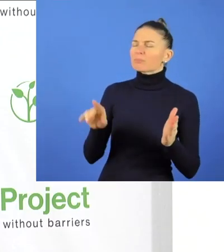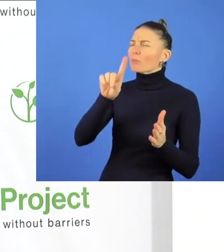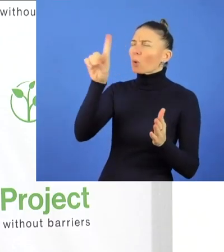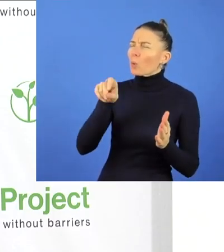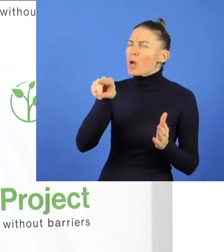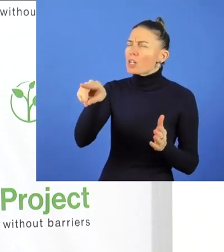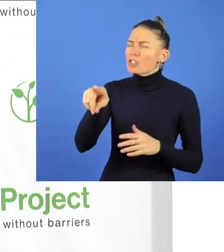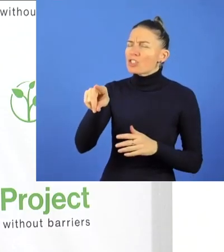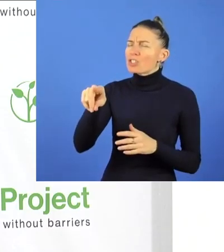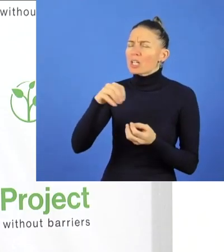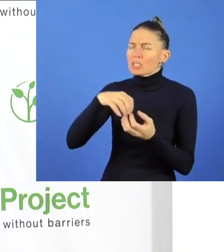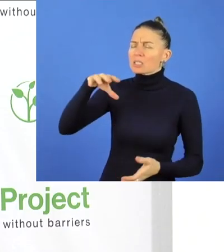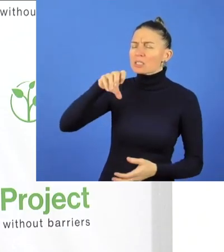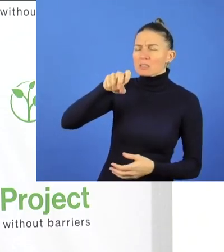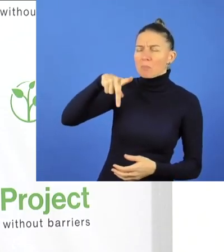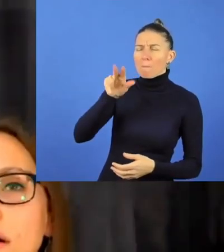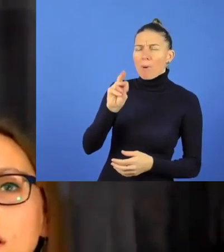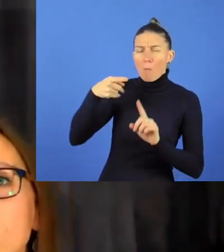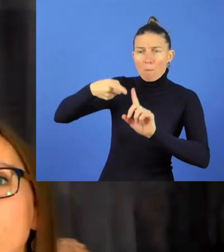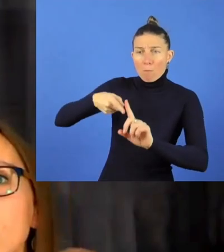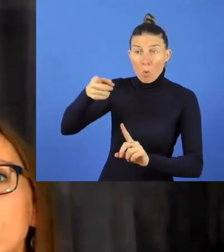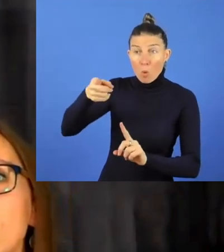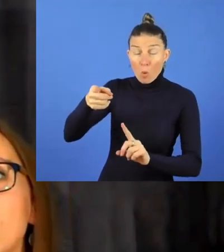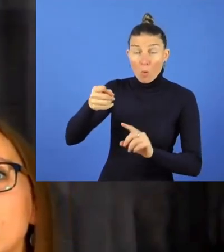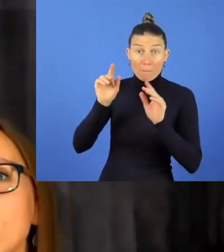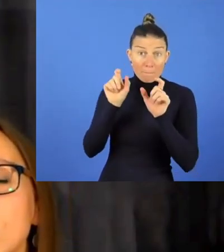anyone and everyone?